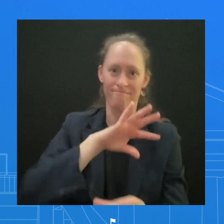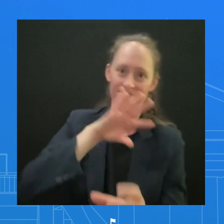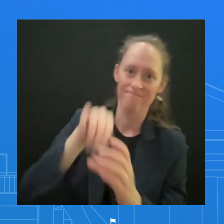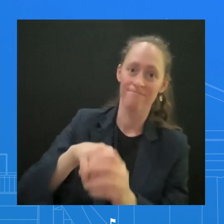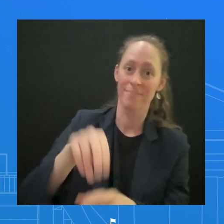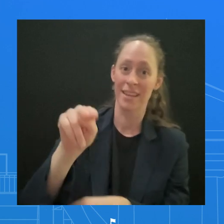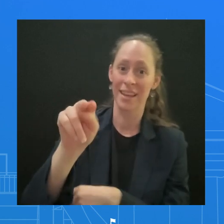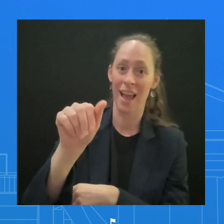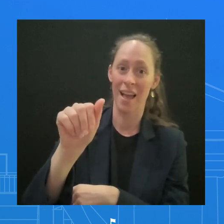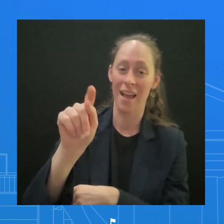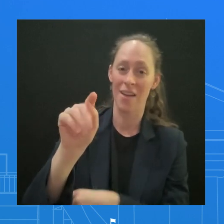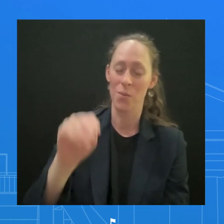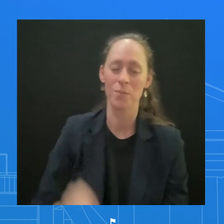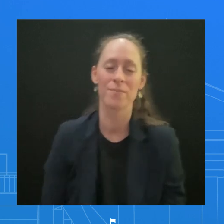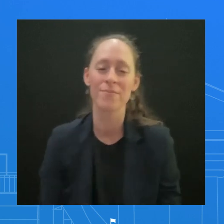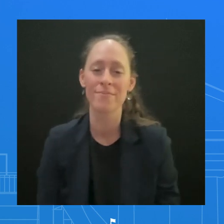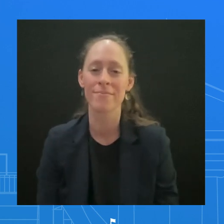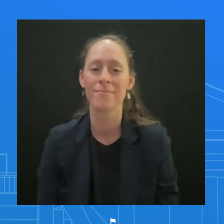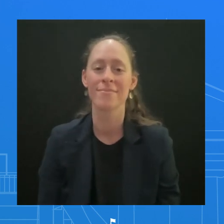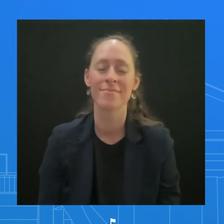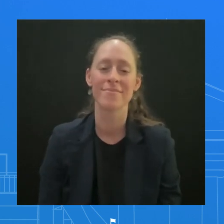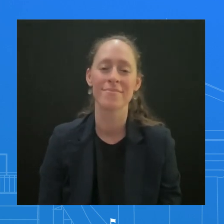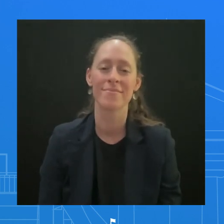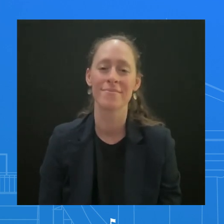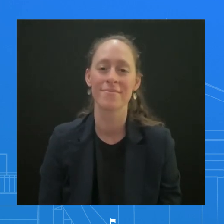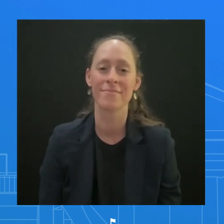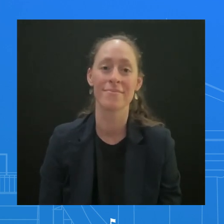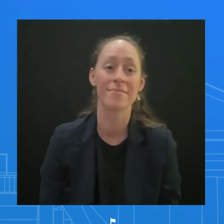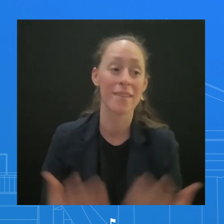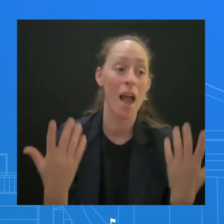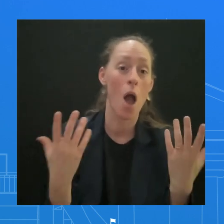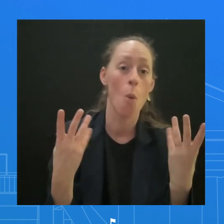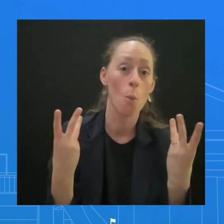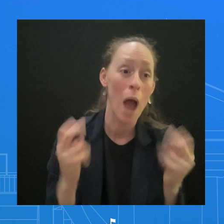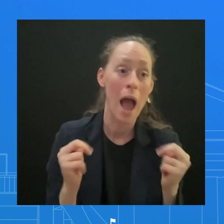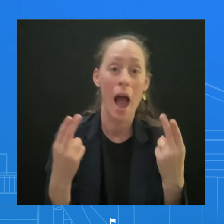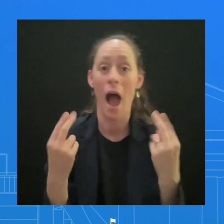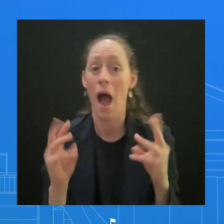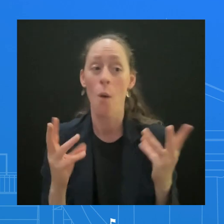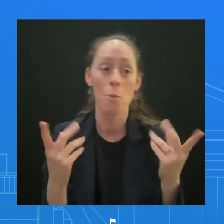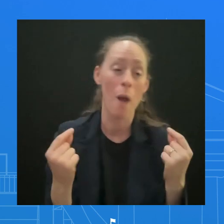that's going to look like, when and under what circumstances. But the fact that they're still